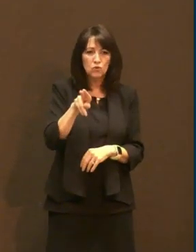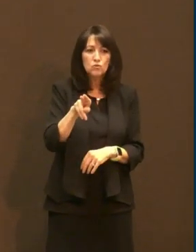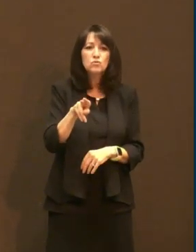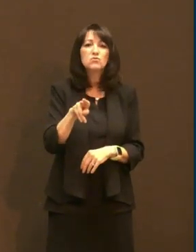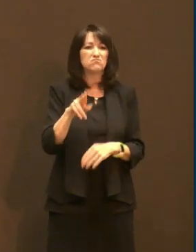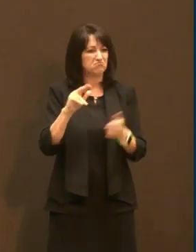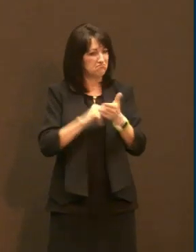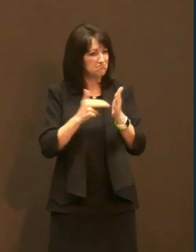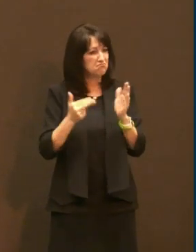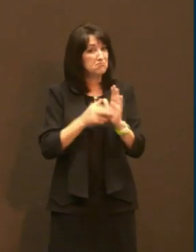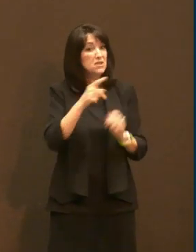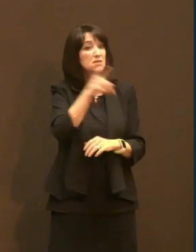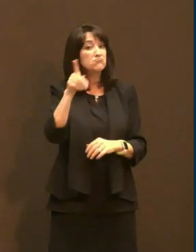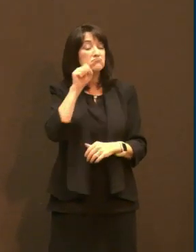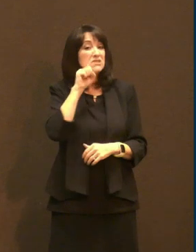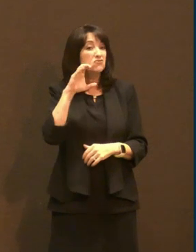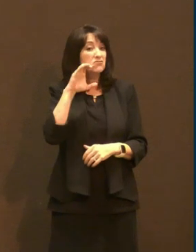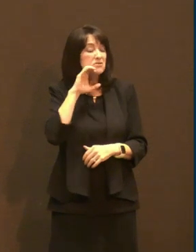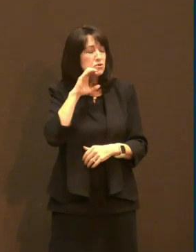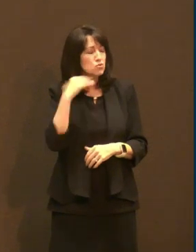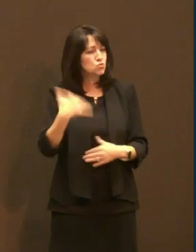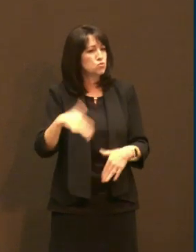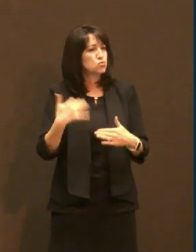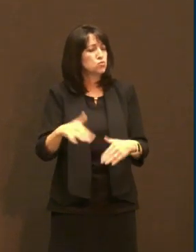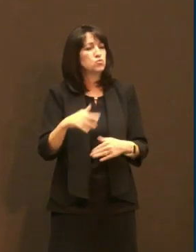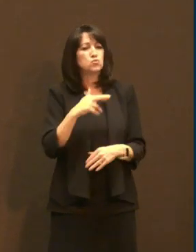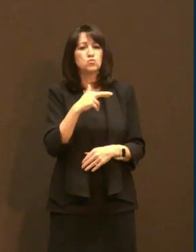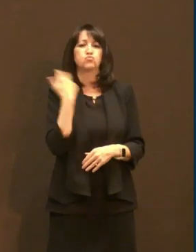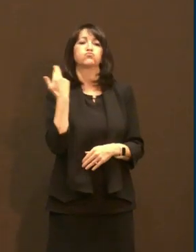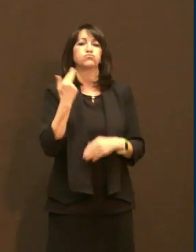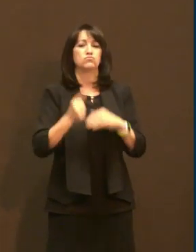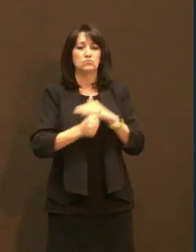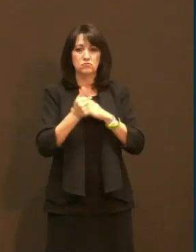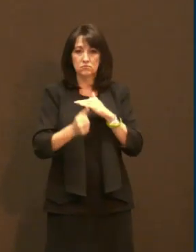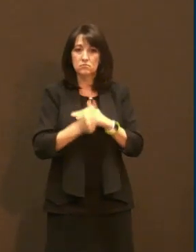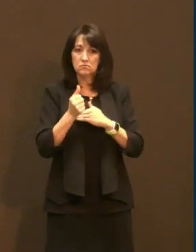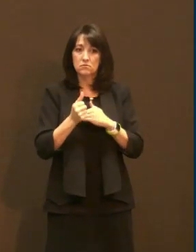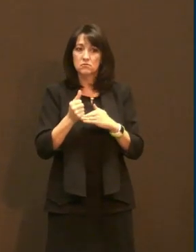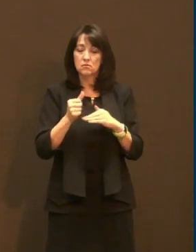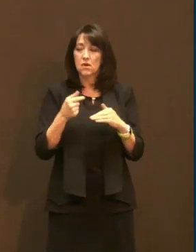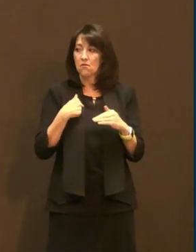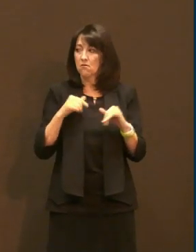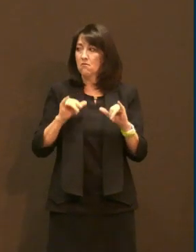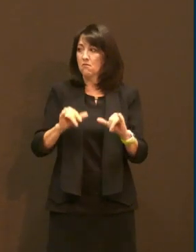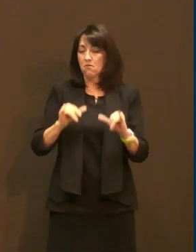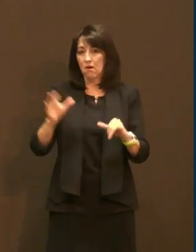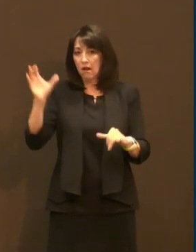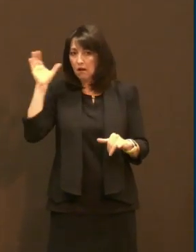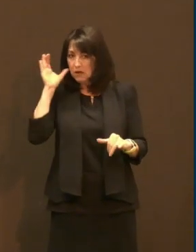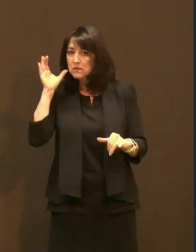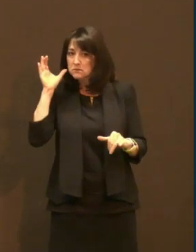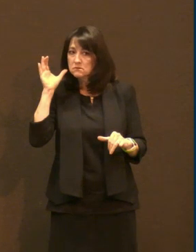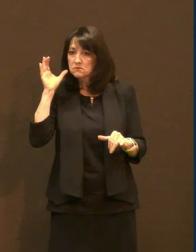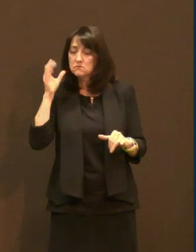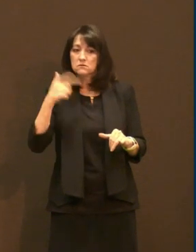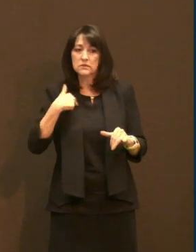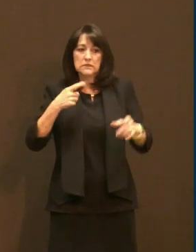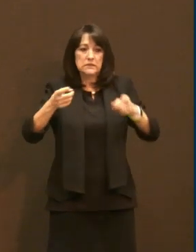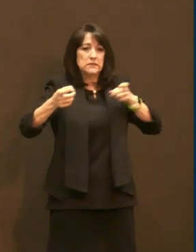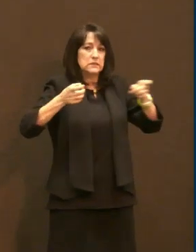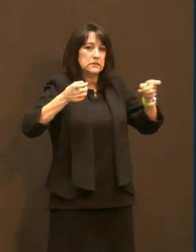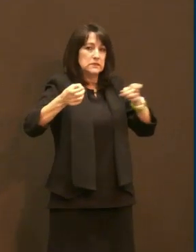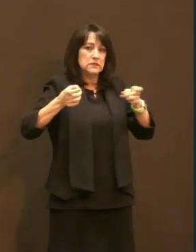parents, grandparents, and friends and neighbors. Now, we've got a situation